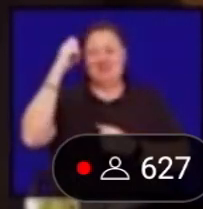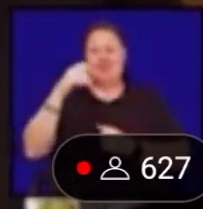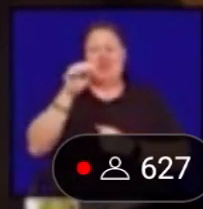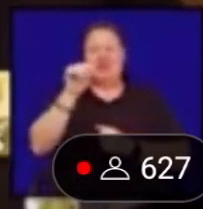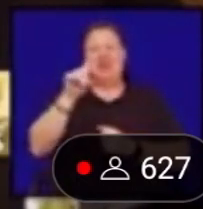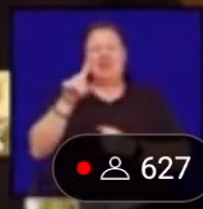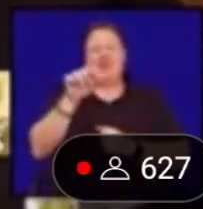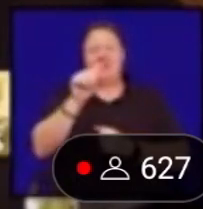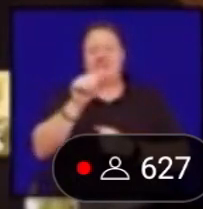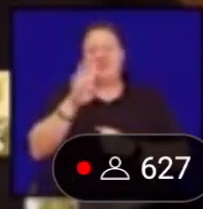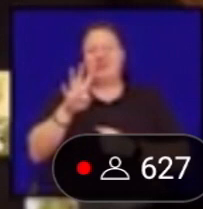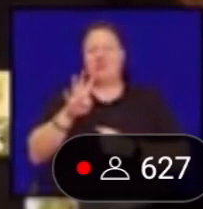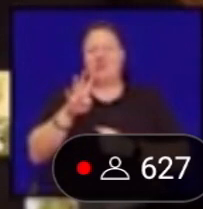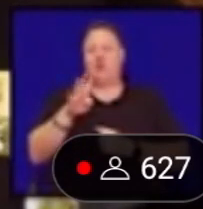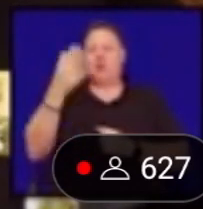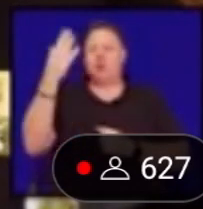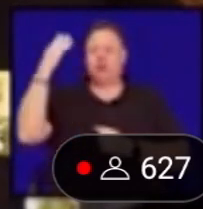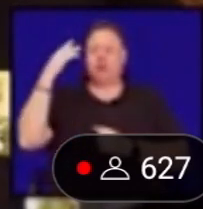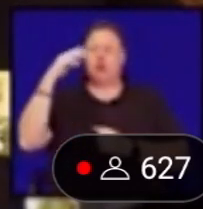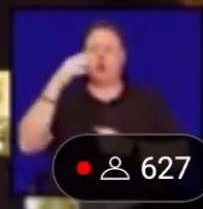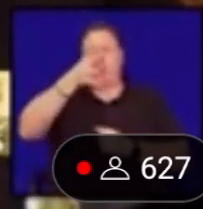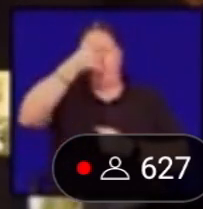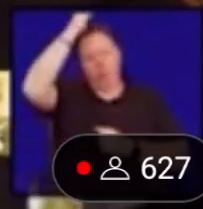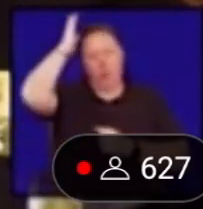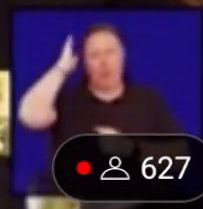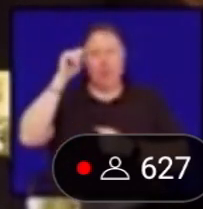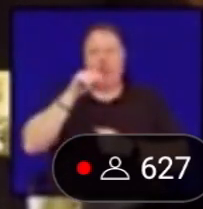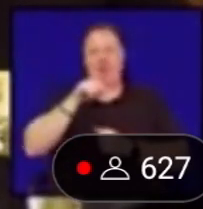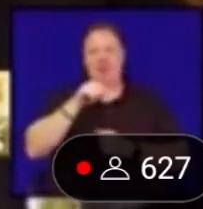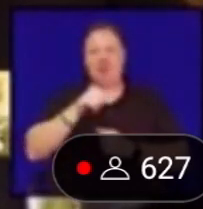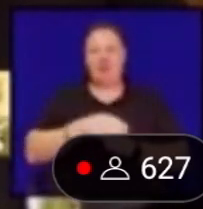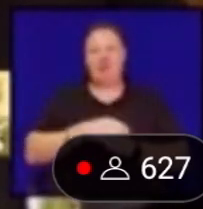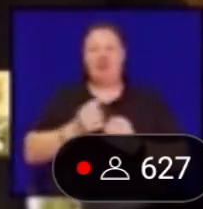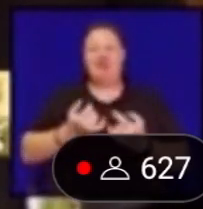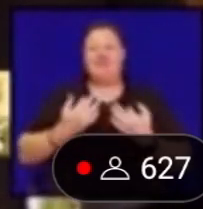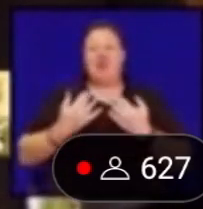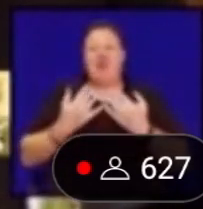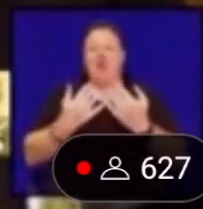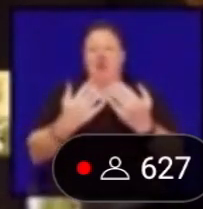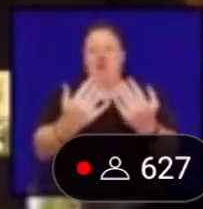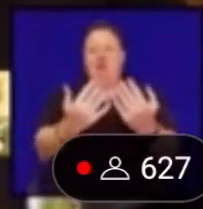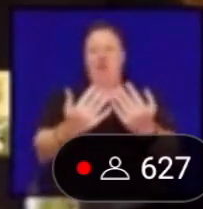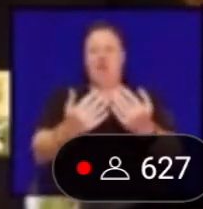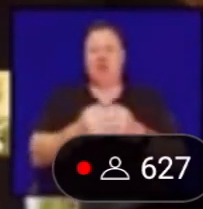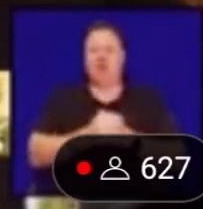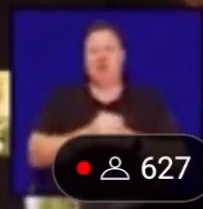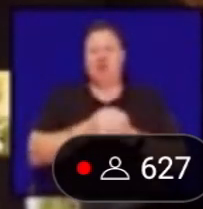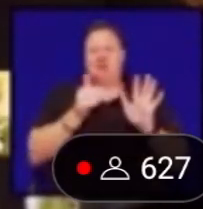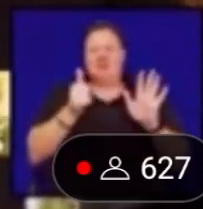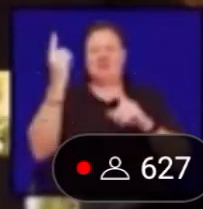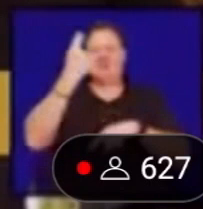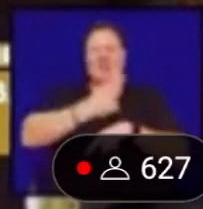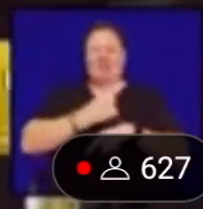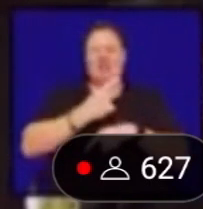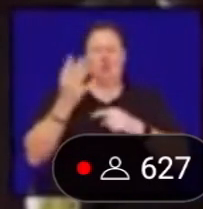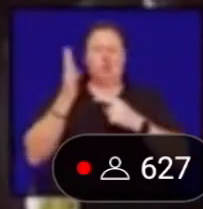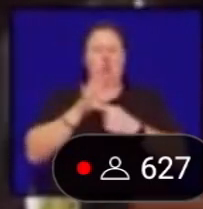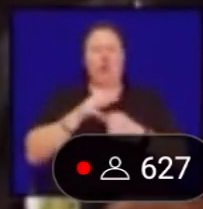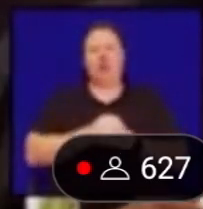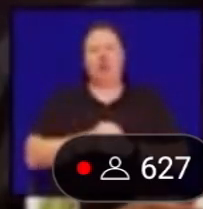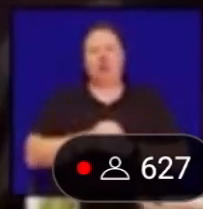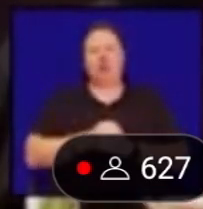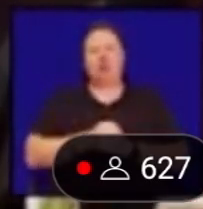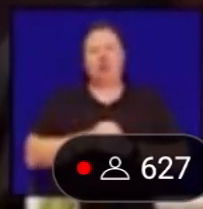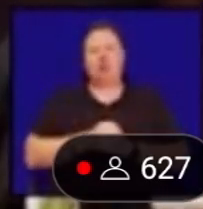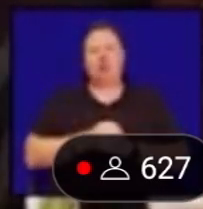64, ancient Rome was ravaged by the fire that lasted for 6 days, leaving